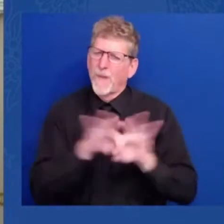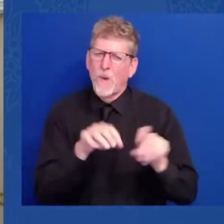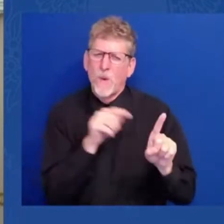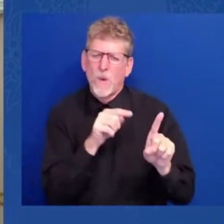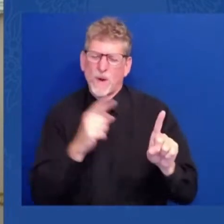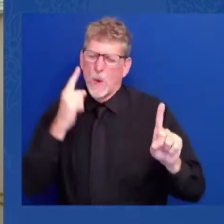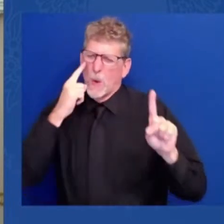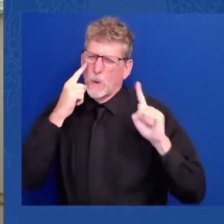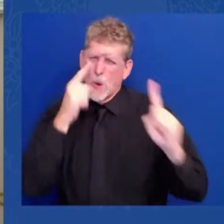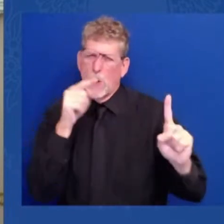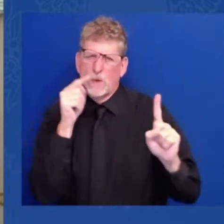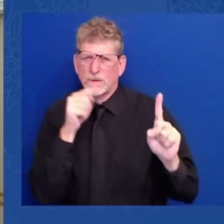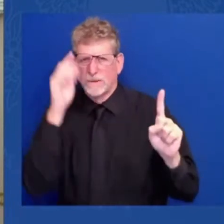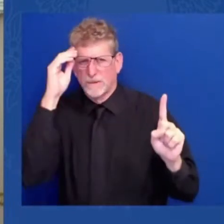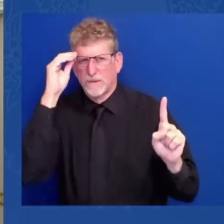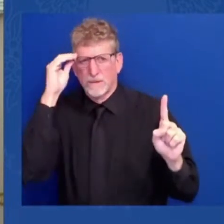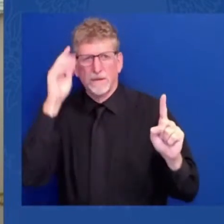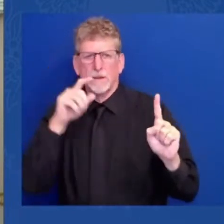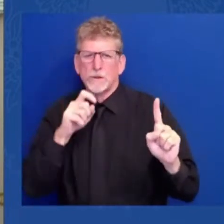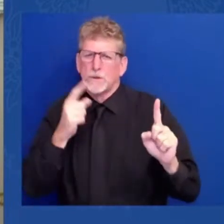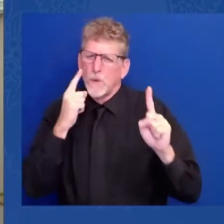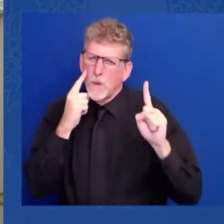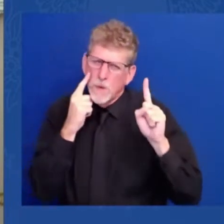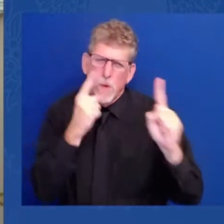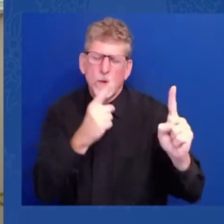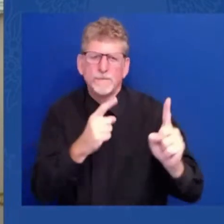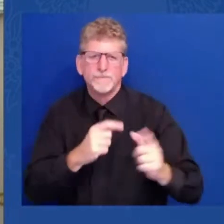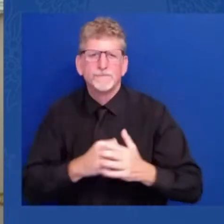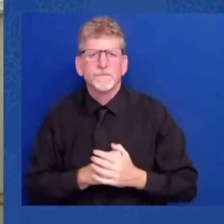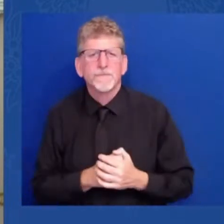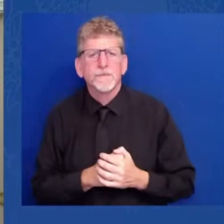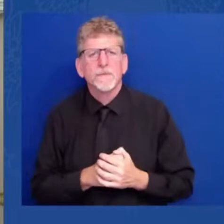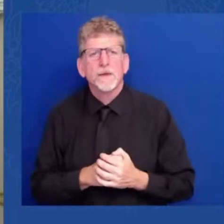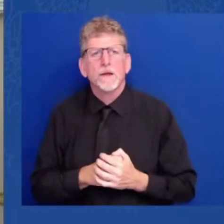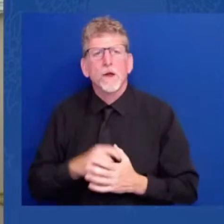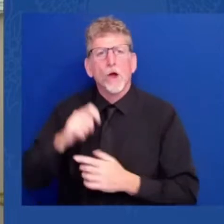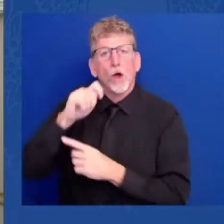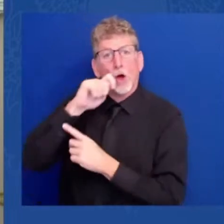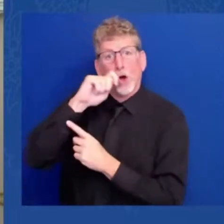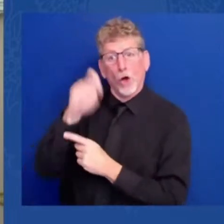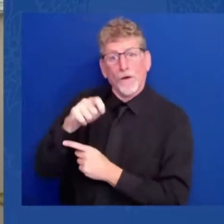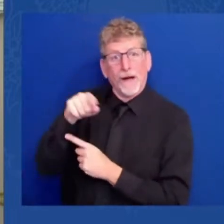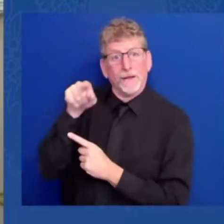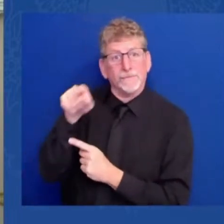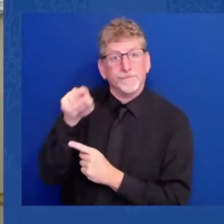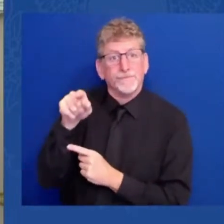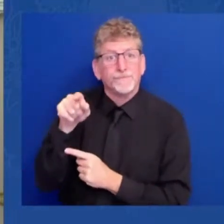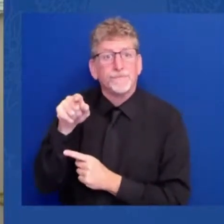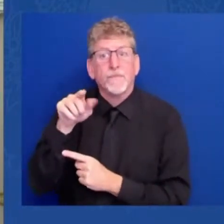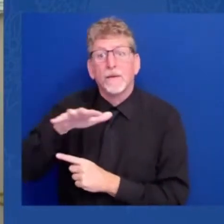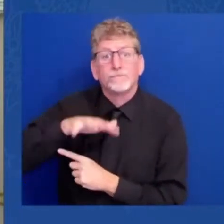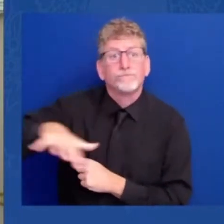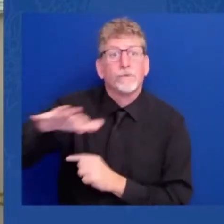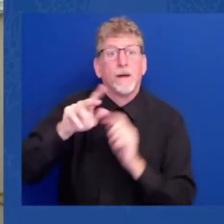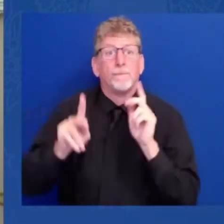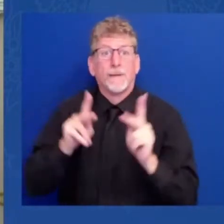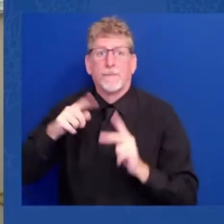the world with their bravery, their patriotism, their defiant determination to live free. Putin's